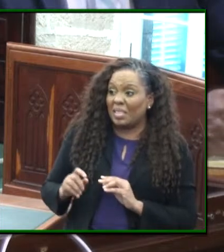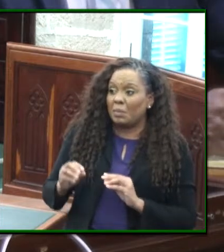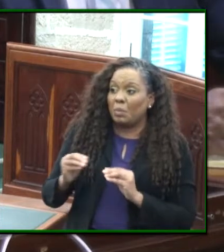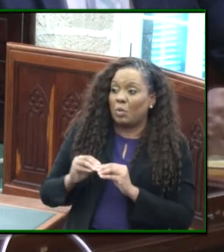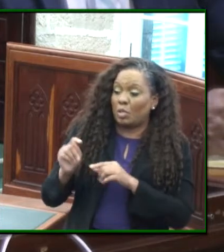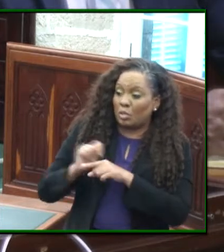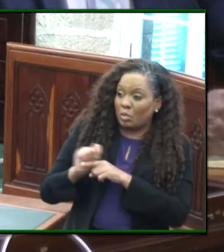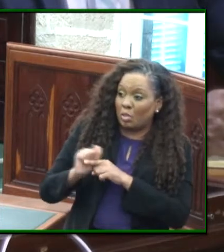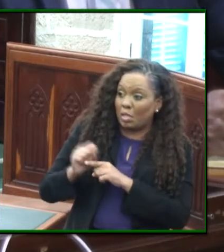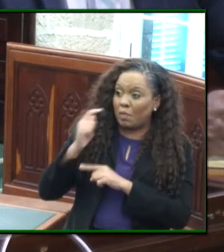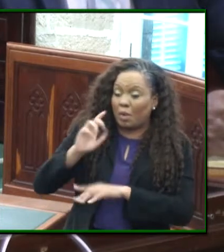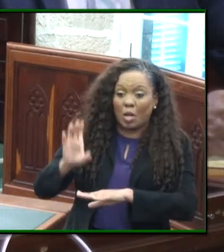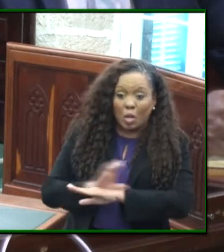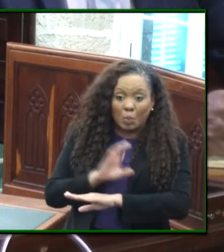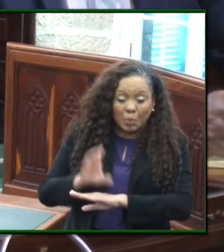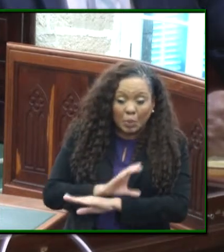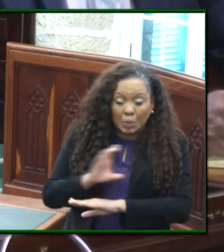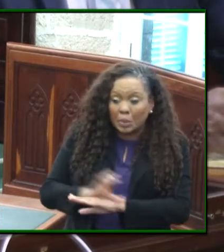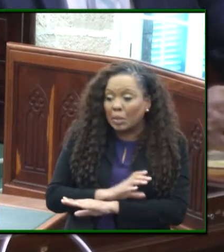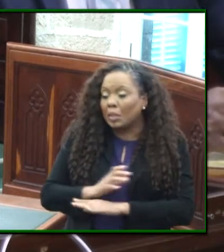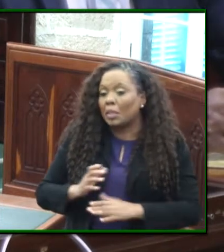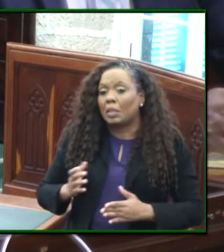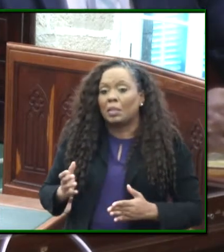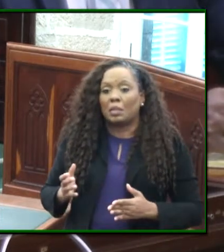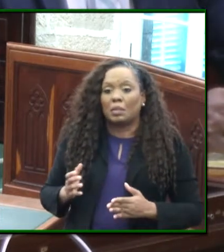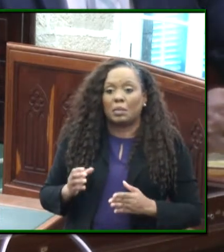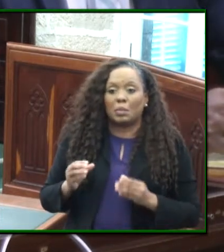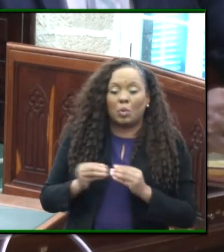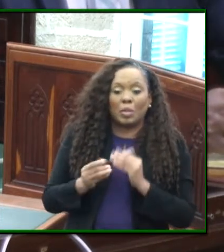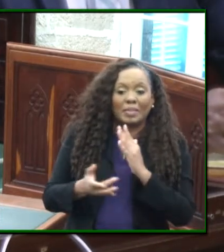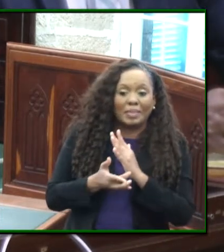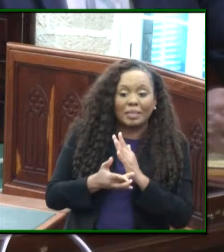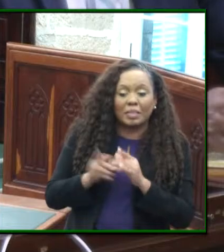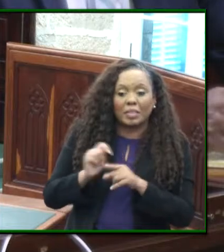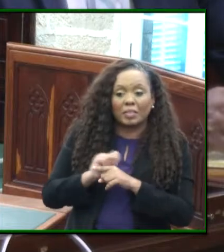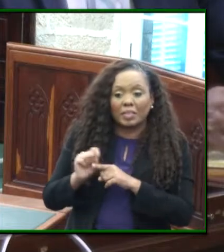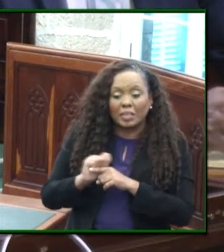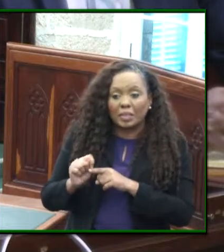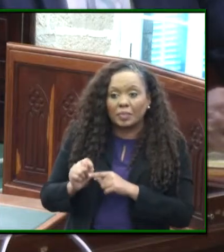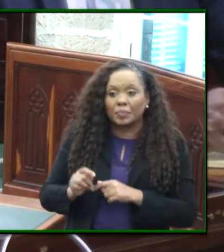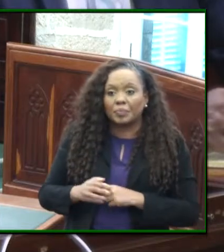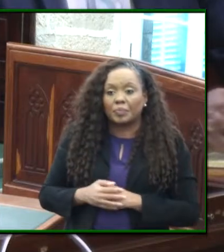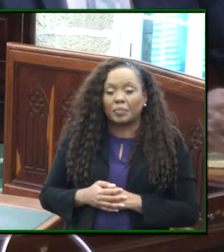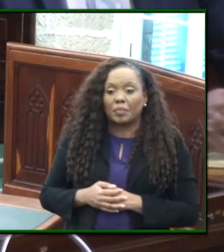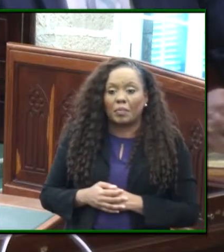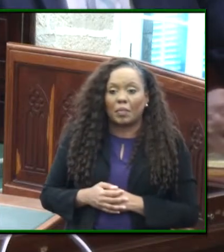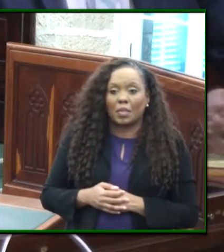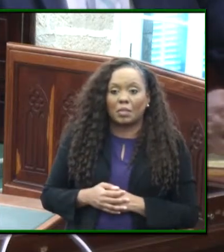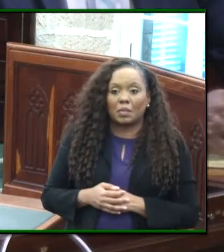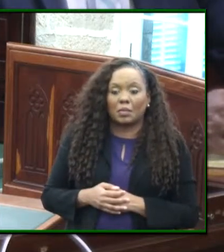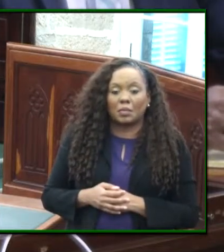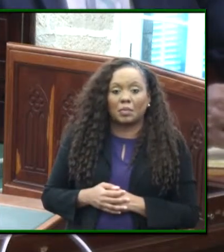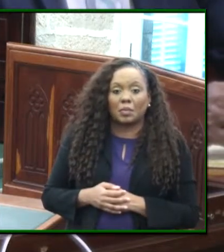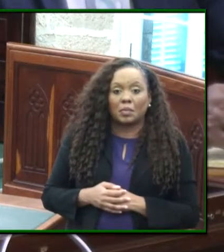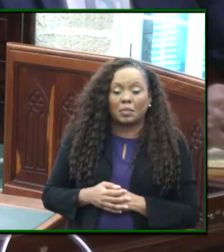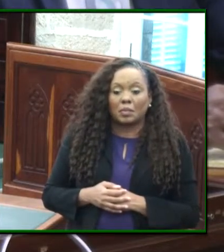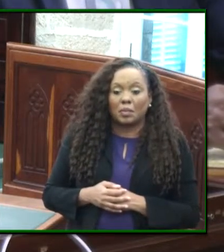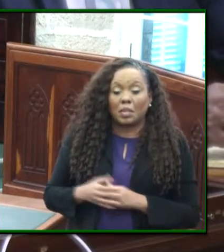technology, training in computers and so on. So you found that a lot of the people that you approached